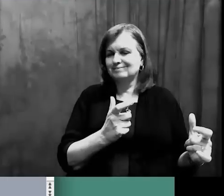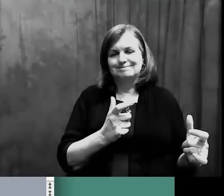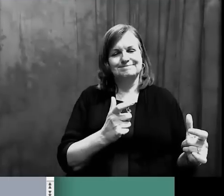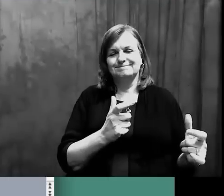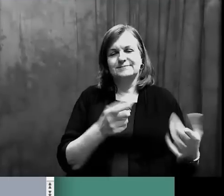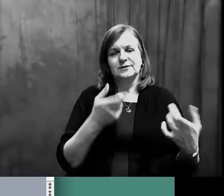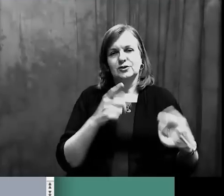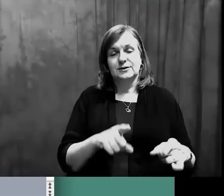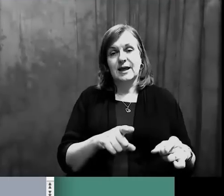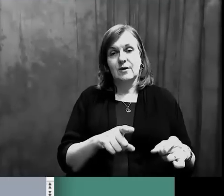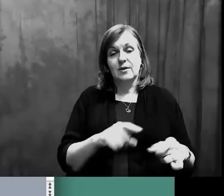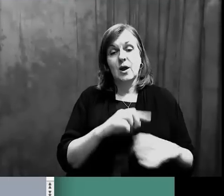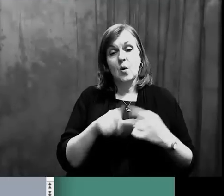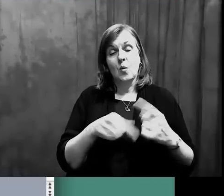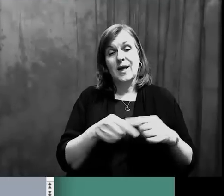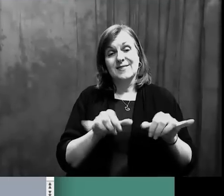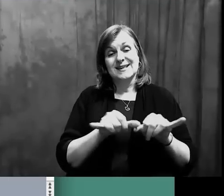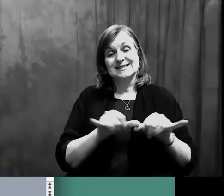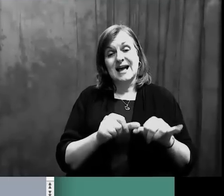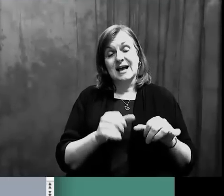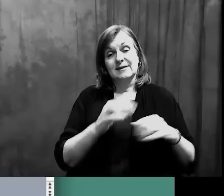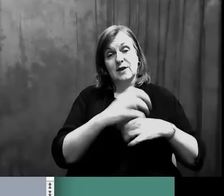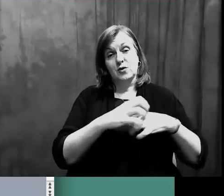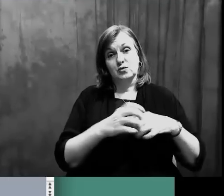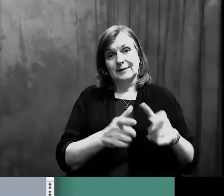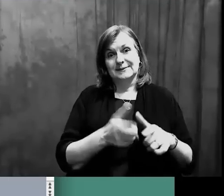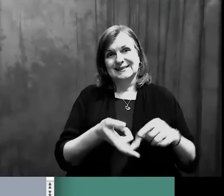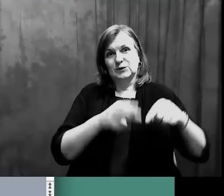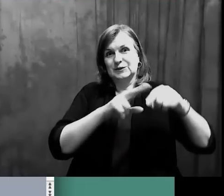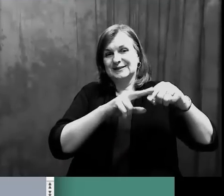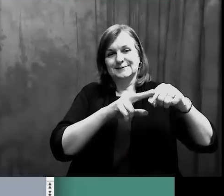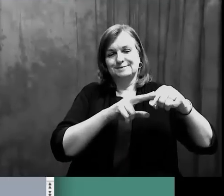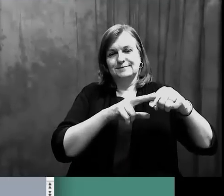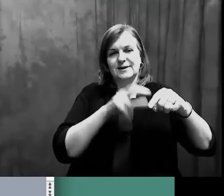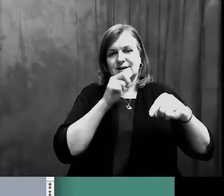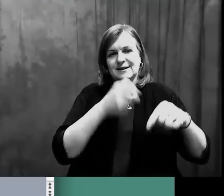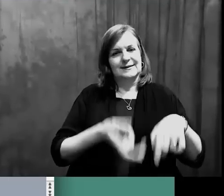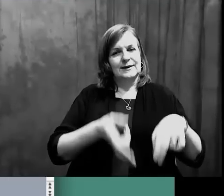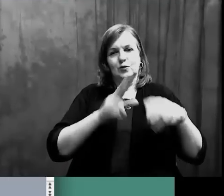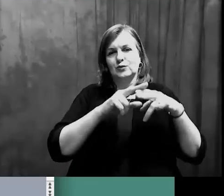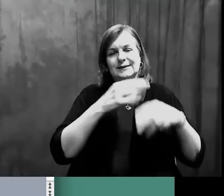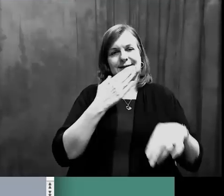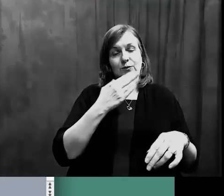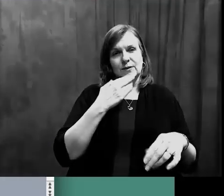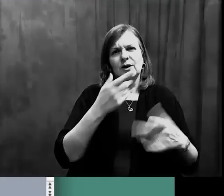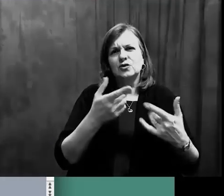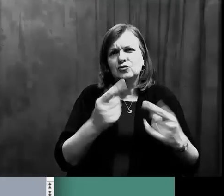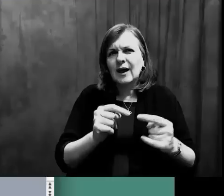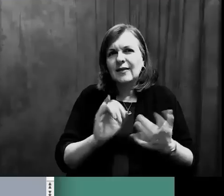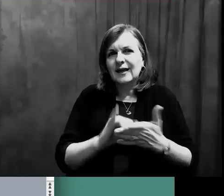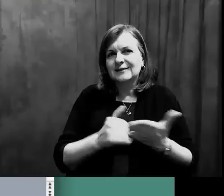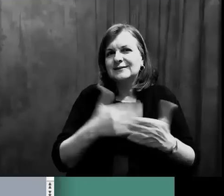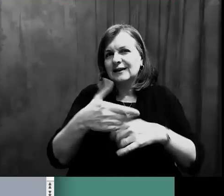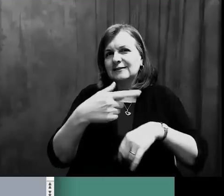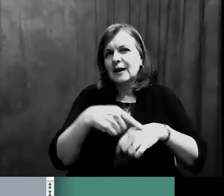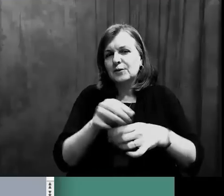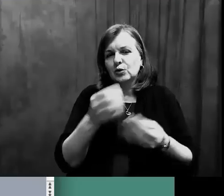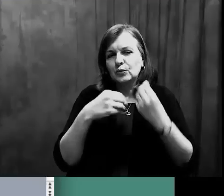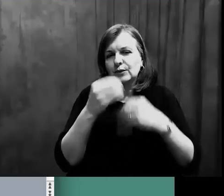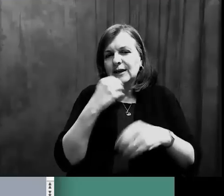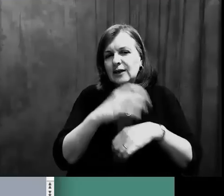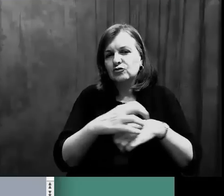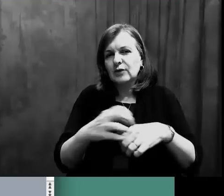sugary kind of sweetness associated with them. Turns out that just by increasing the size of the grapes does not necessarily increase